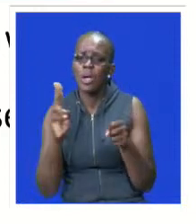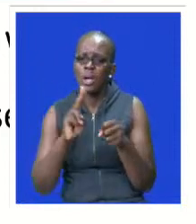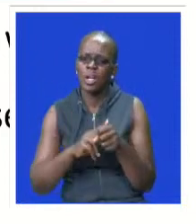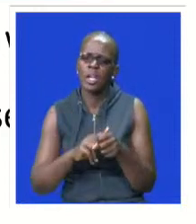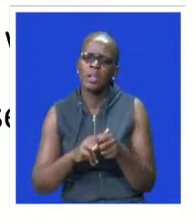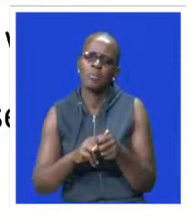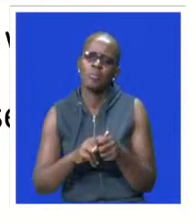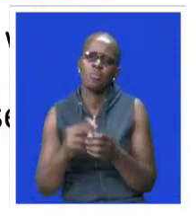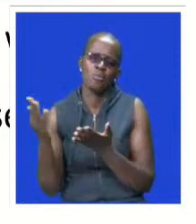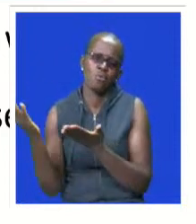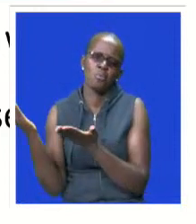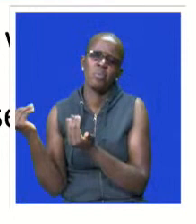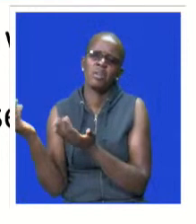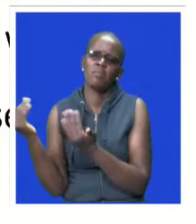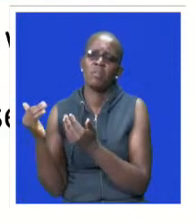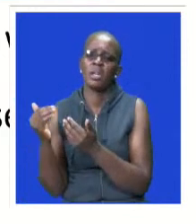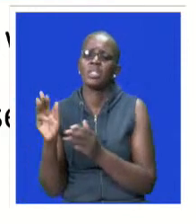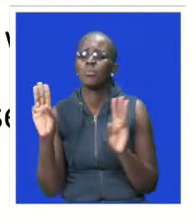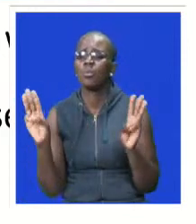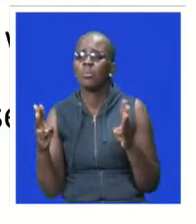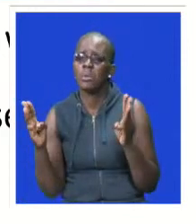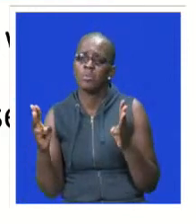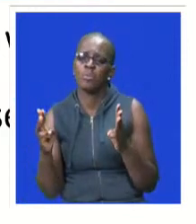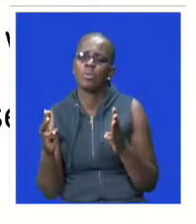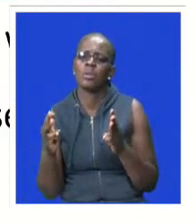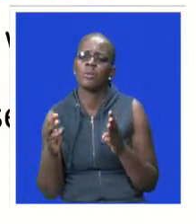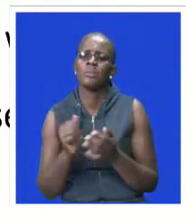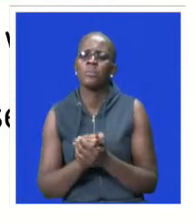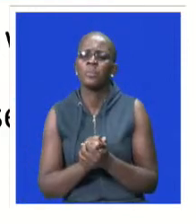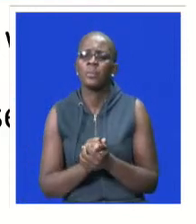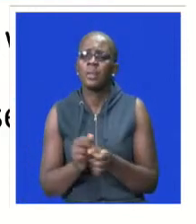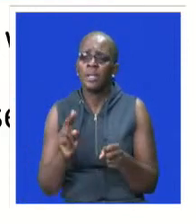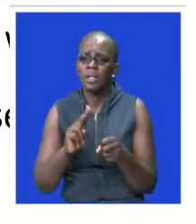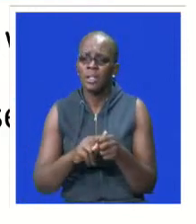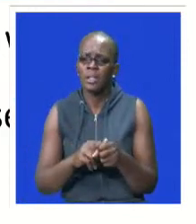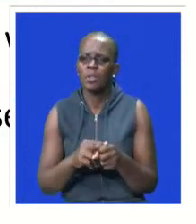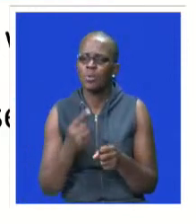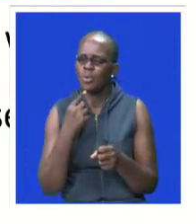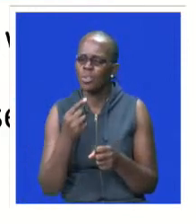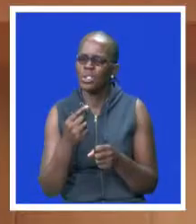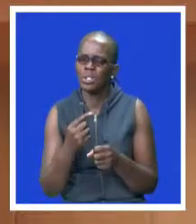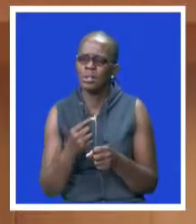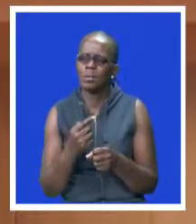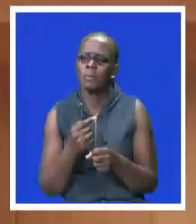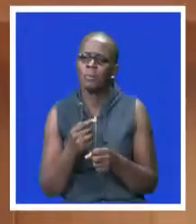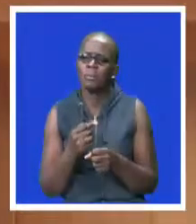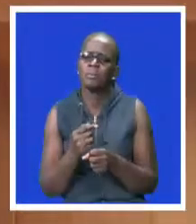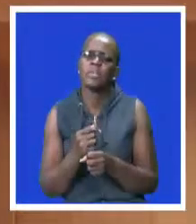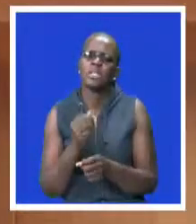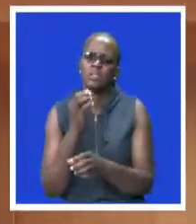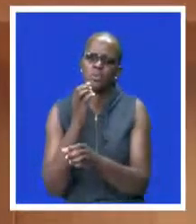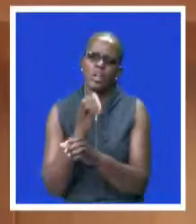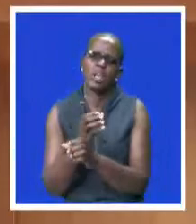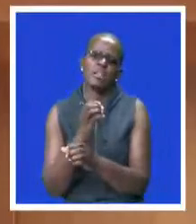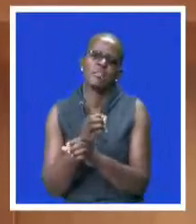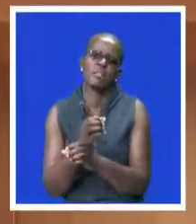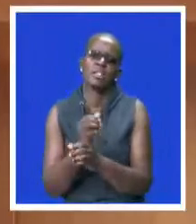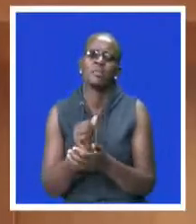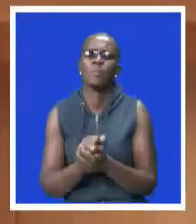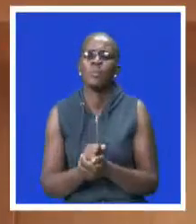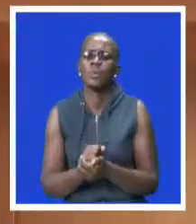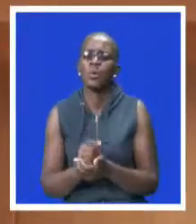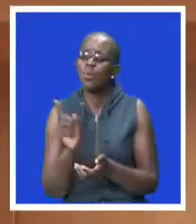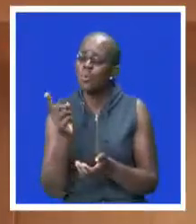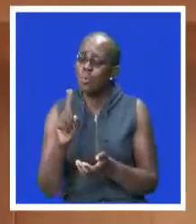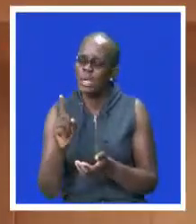an apology? Are you writing to show sympathy, or are you writing to advise? This is going to inform the kind of